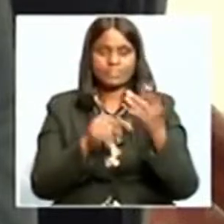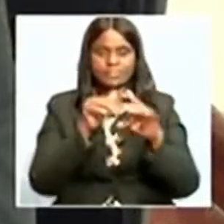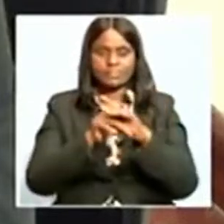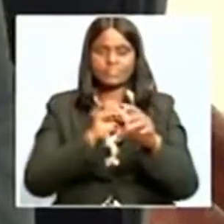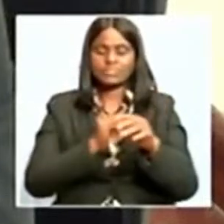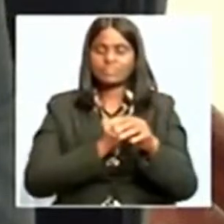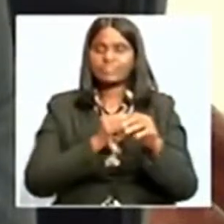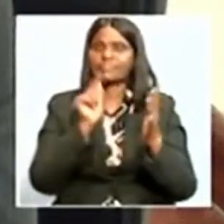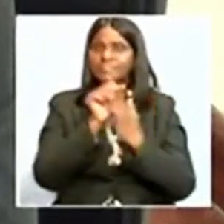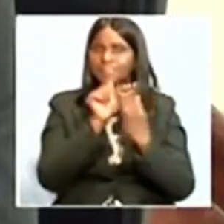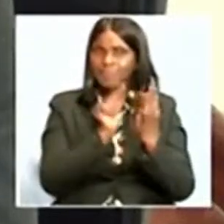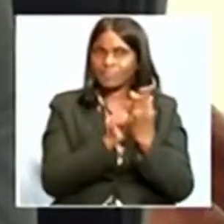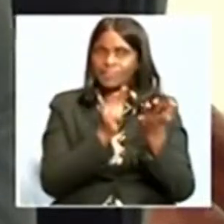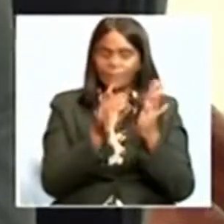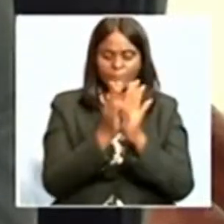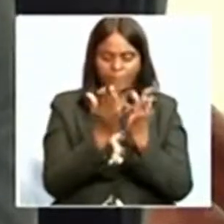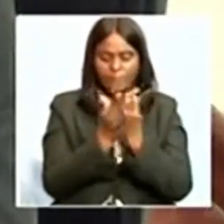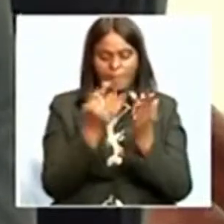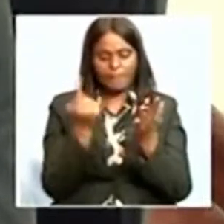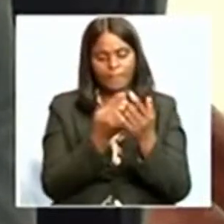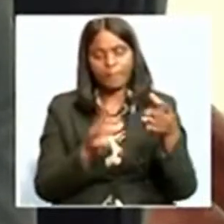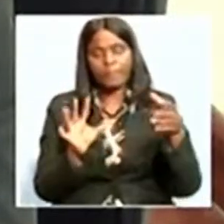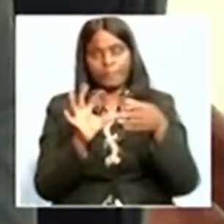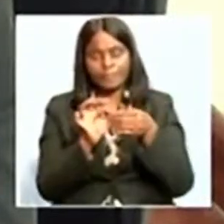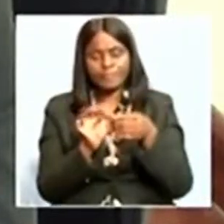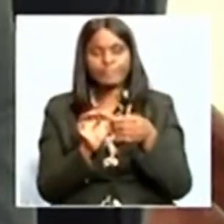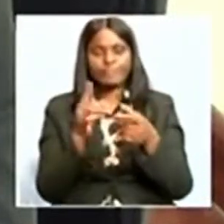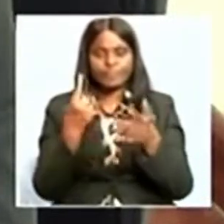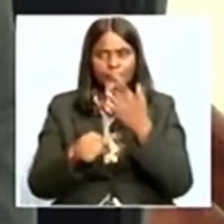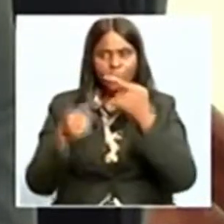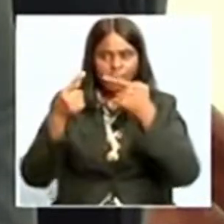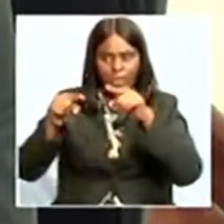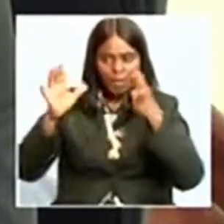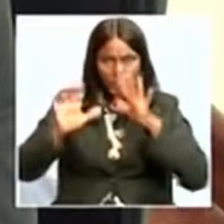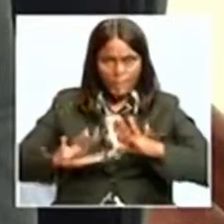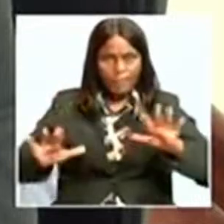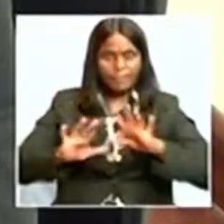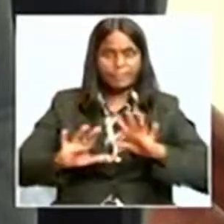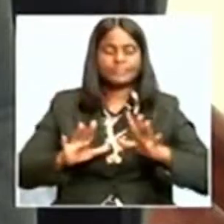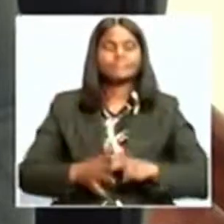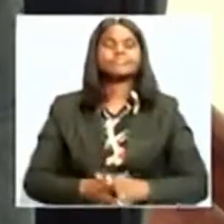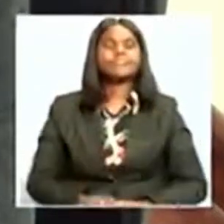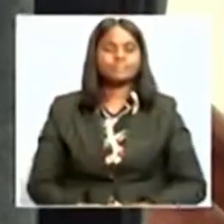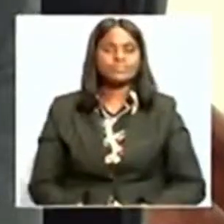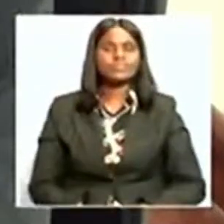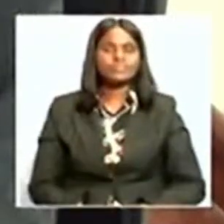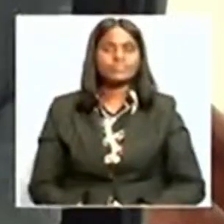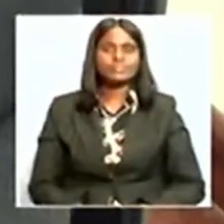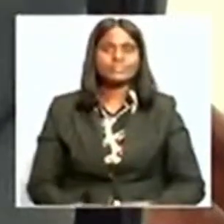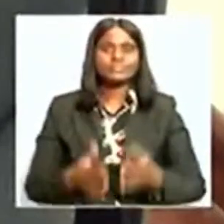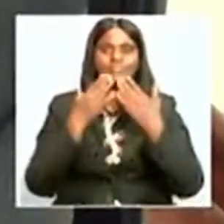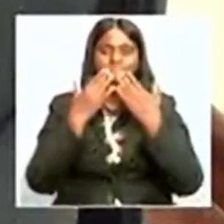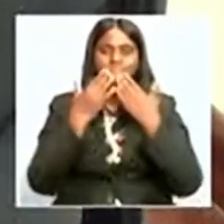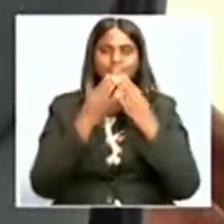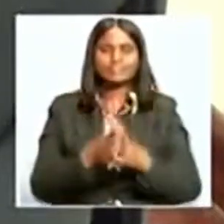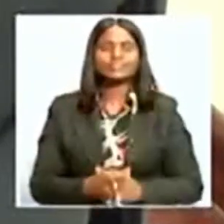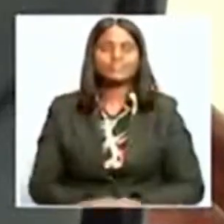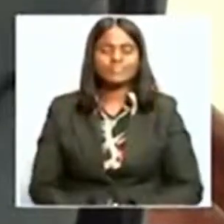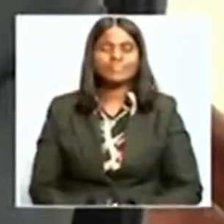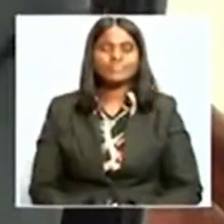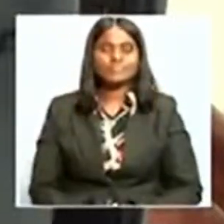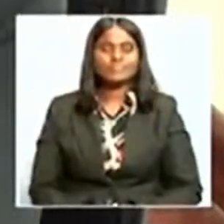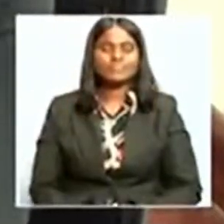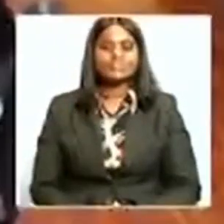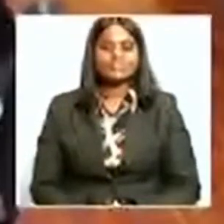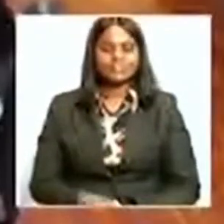our statute book. So we are just trying to align to what is currently on the statute book. Thank you. Thank you. Sorry